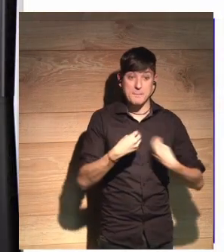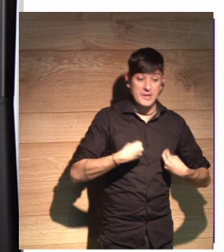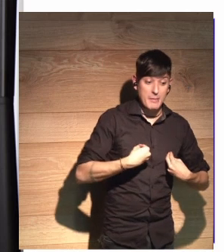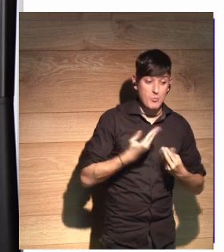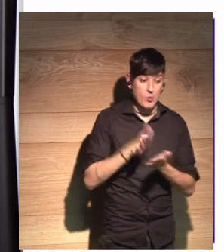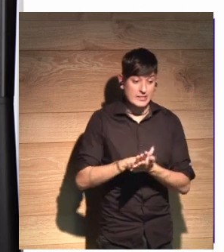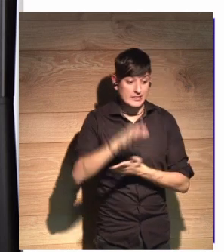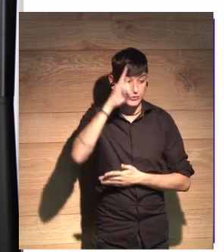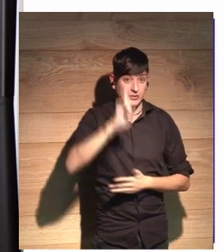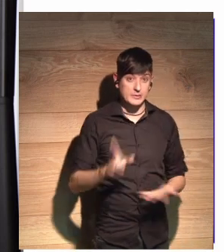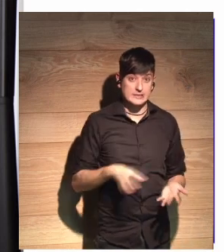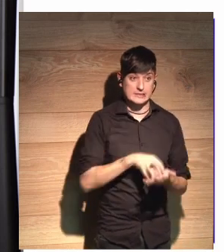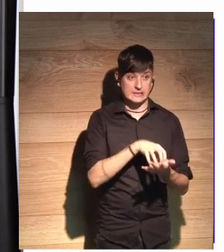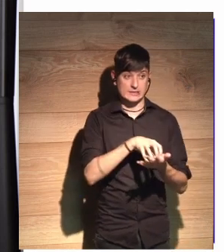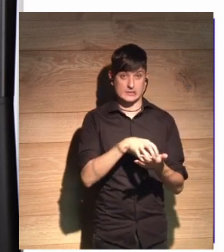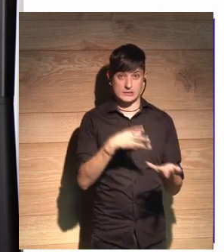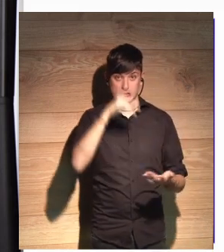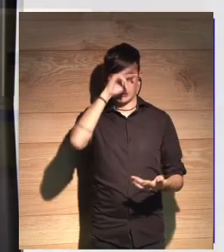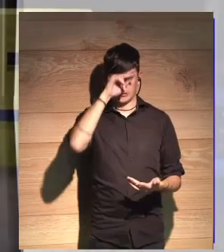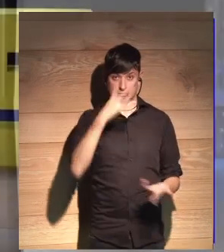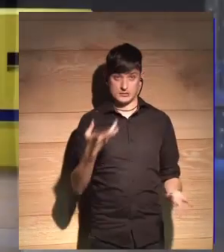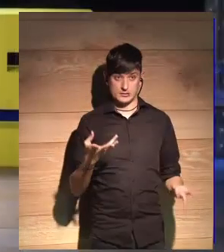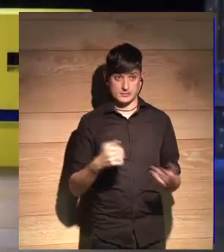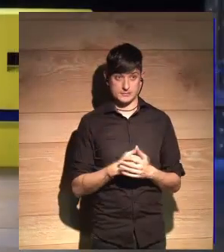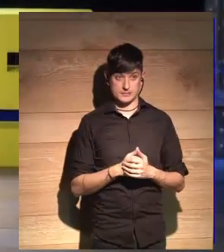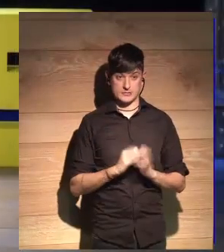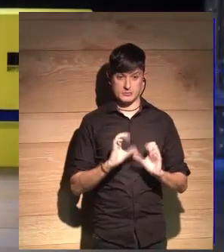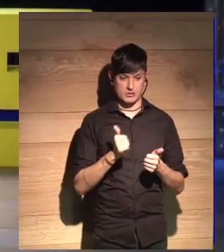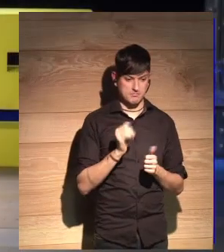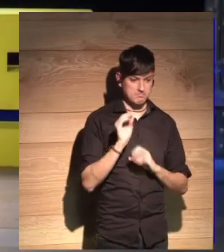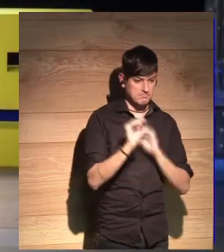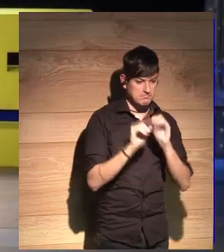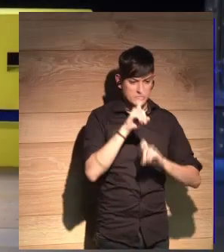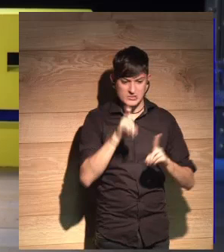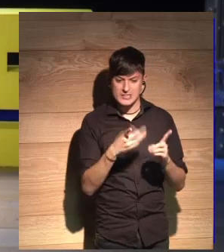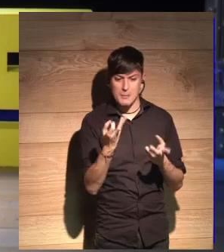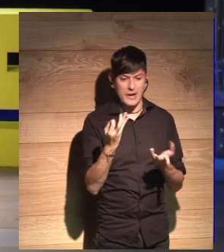They started tweeting at them, "What is going on with my animal?" And you know the customer